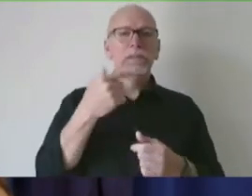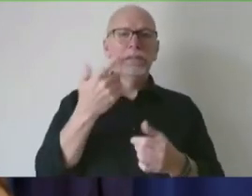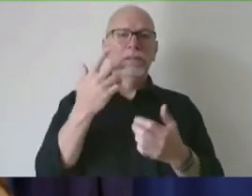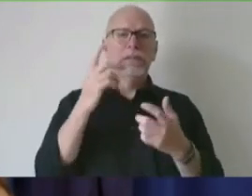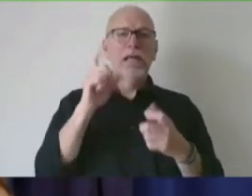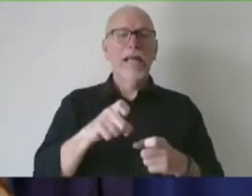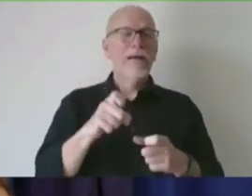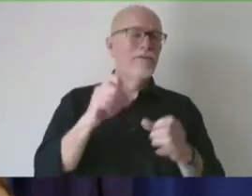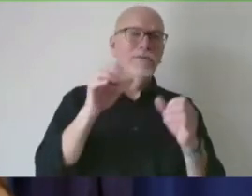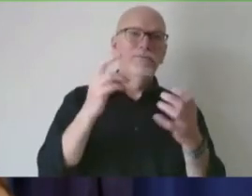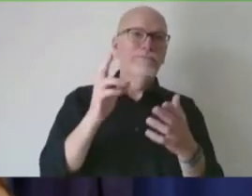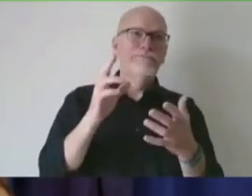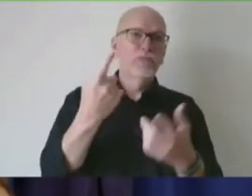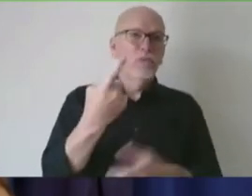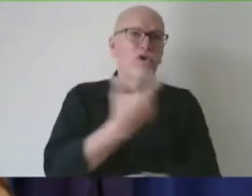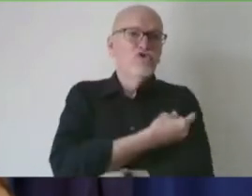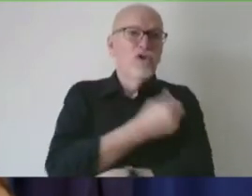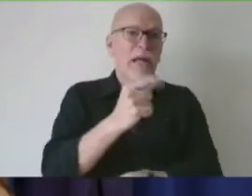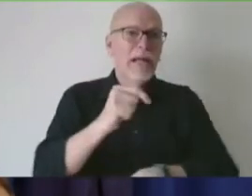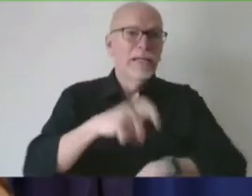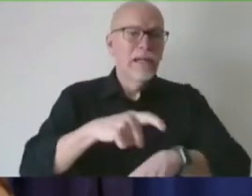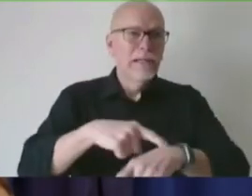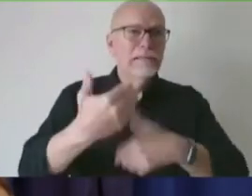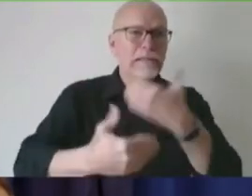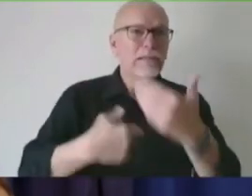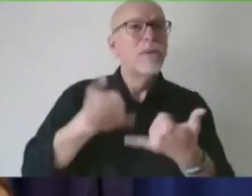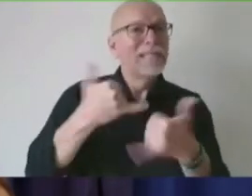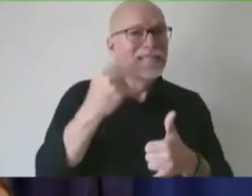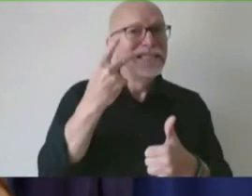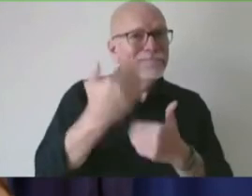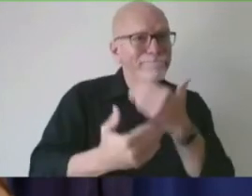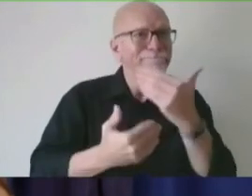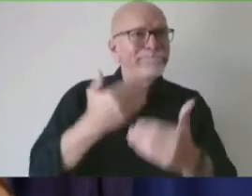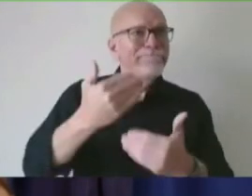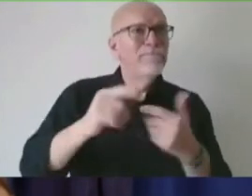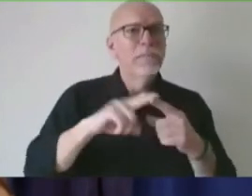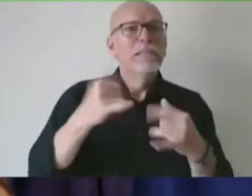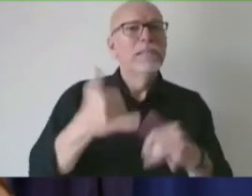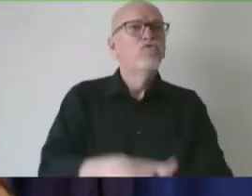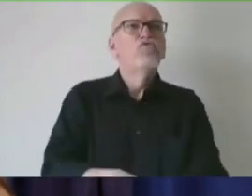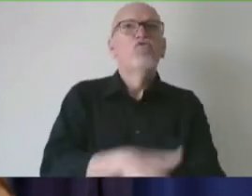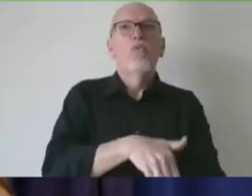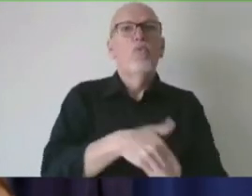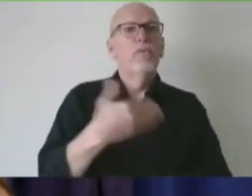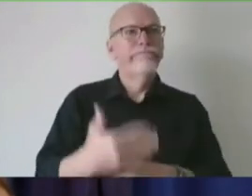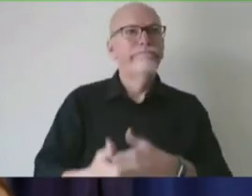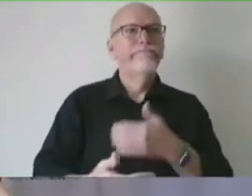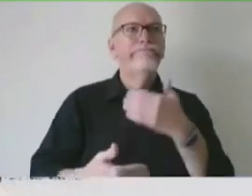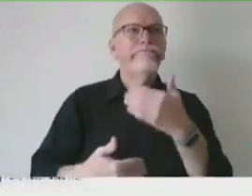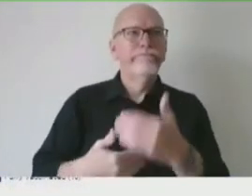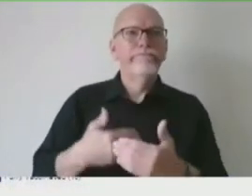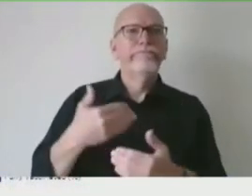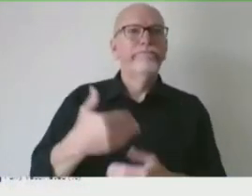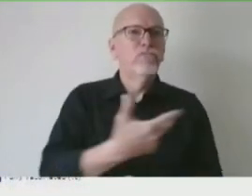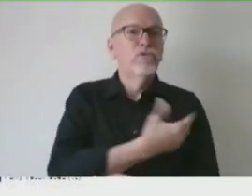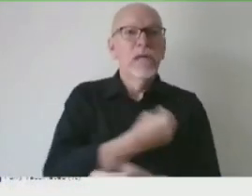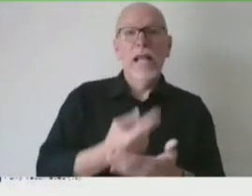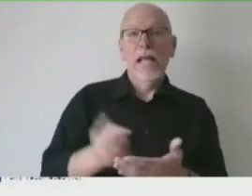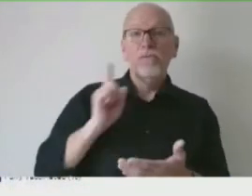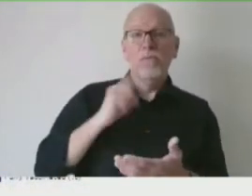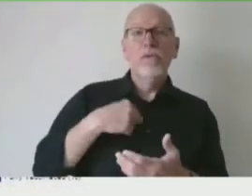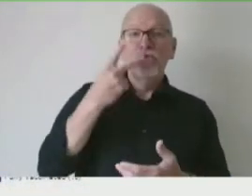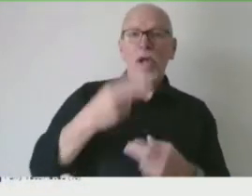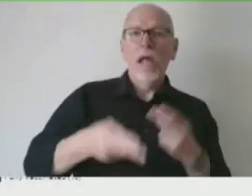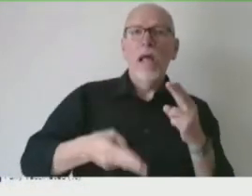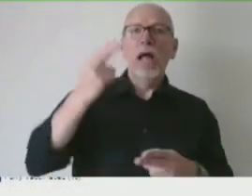at a time these days, and we are still seeing that progress, although it is at a much slower pace than we would like. Last week, we saw the highest